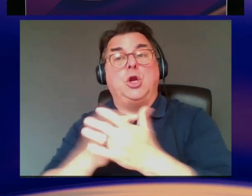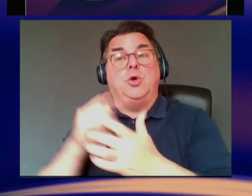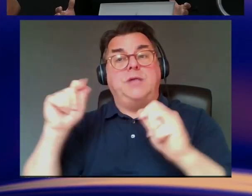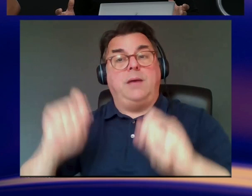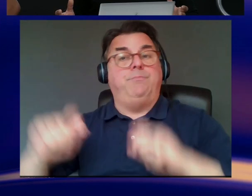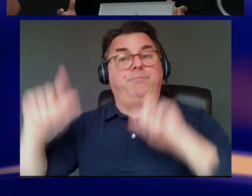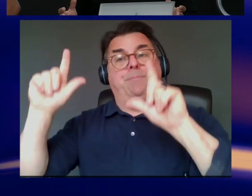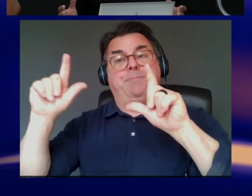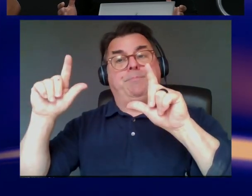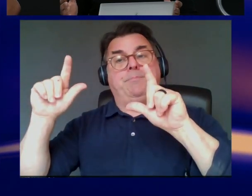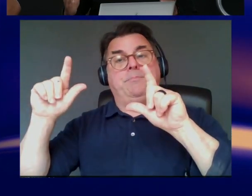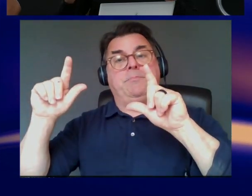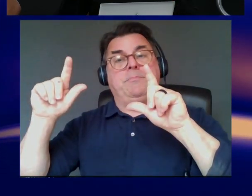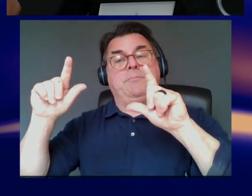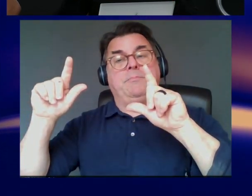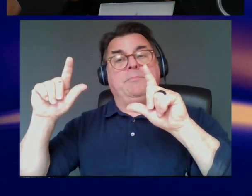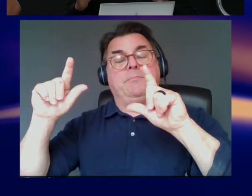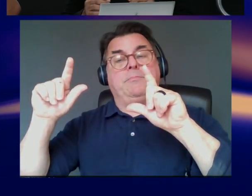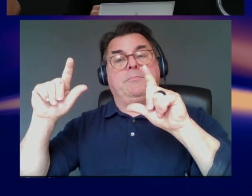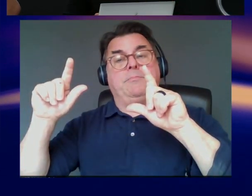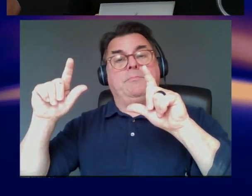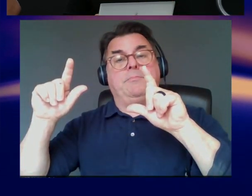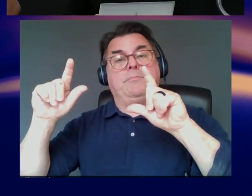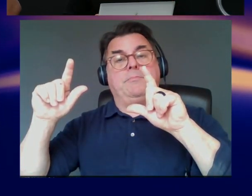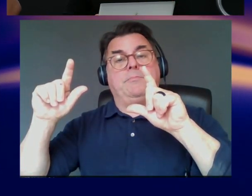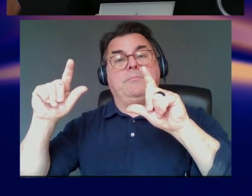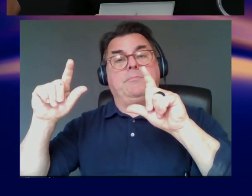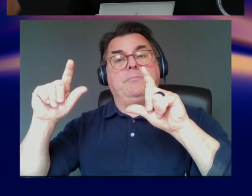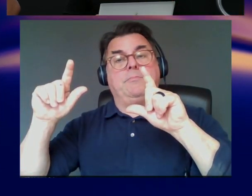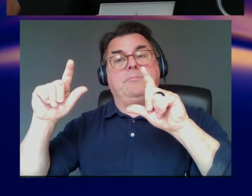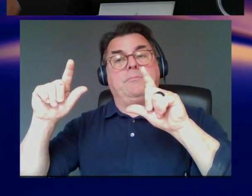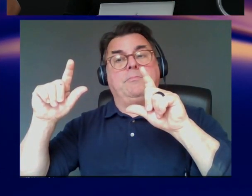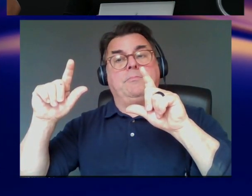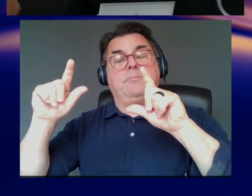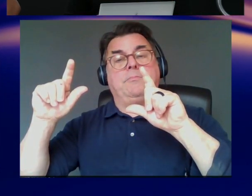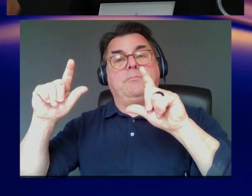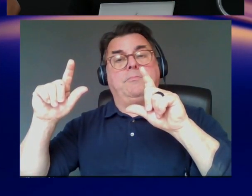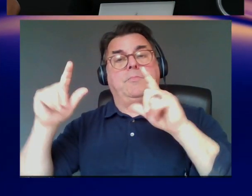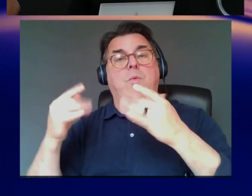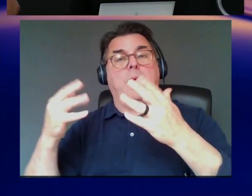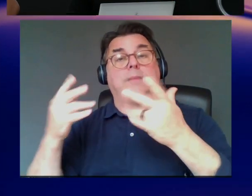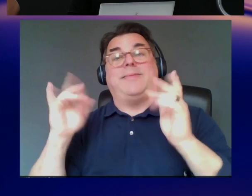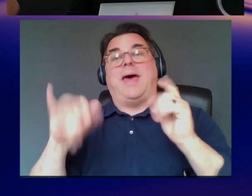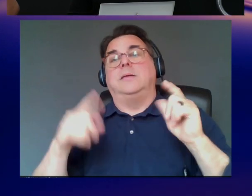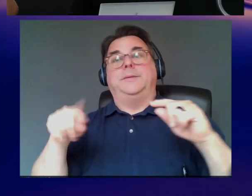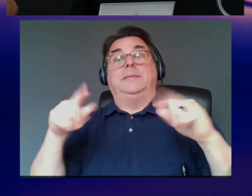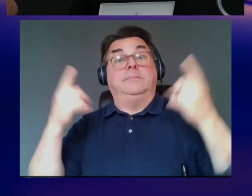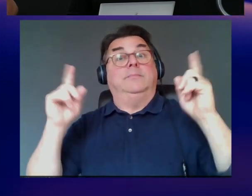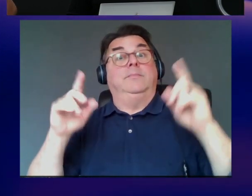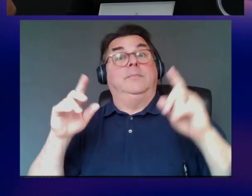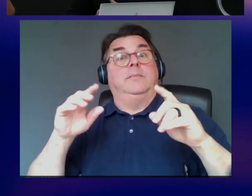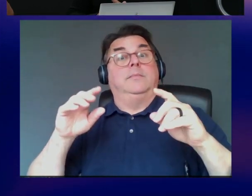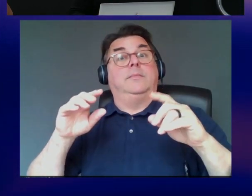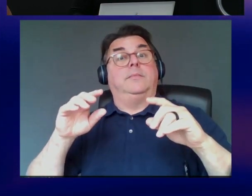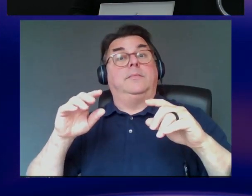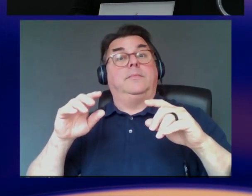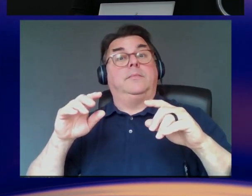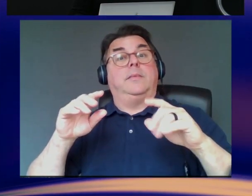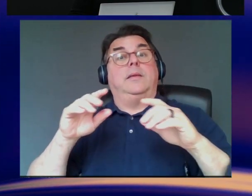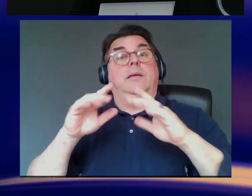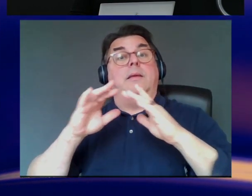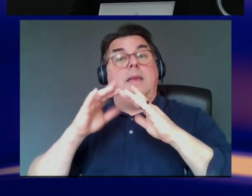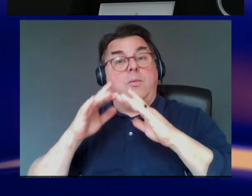all the past on-demand streams that are available. Which one do you recommend that I check out first? Oh, there's gonna be some bias here, I think. Yeah.